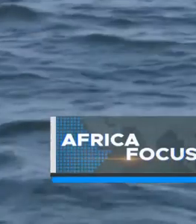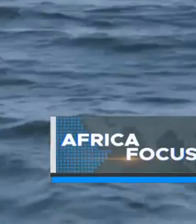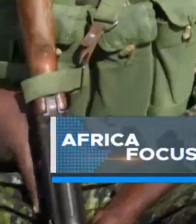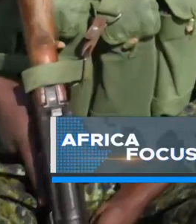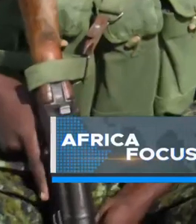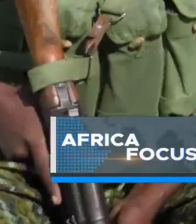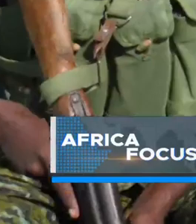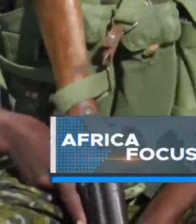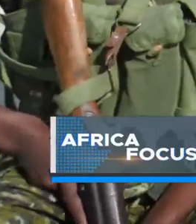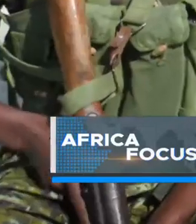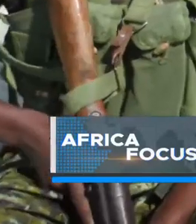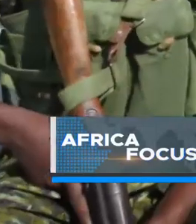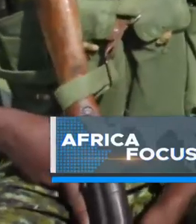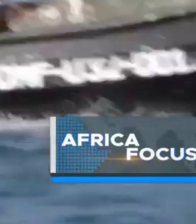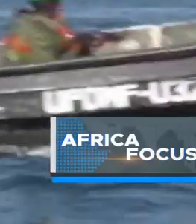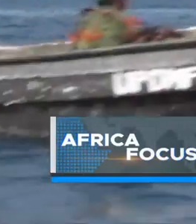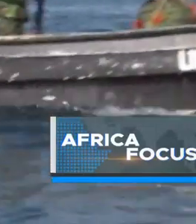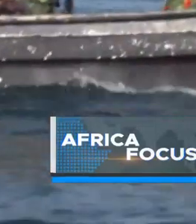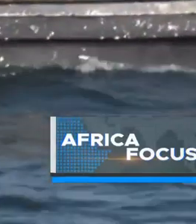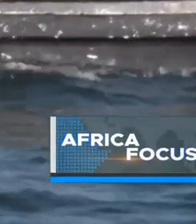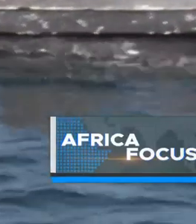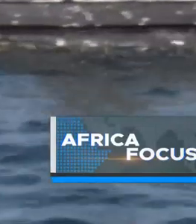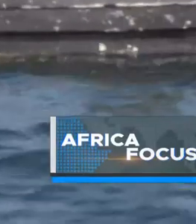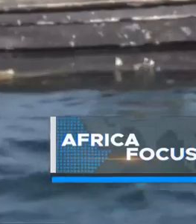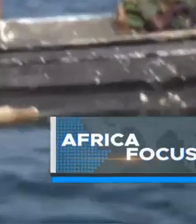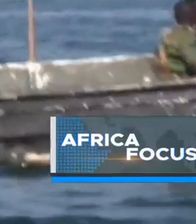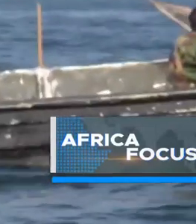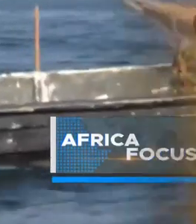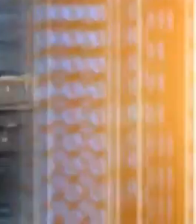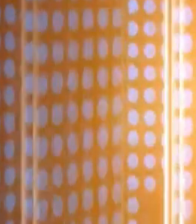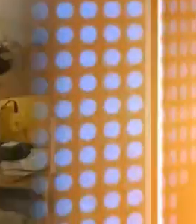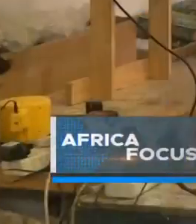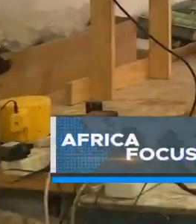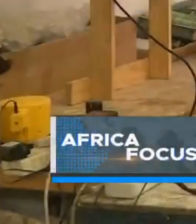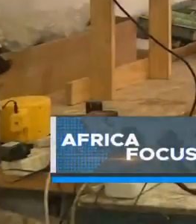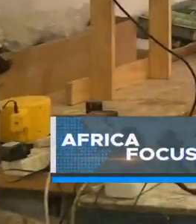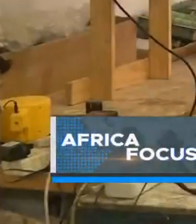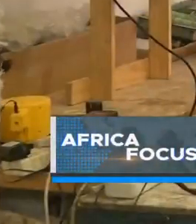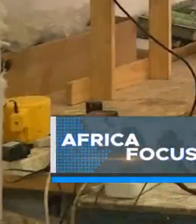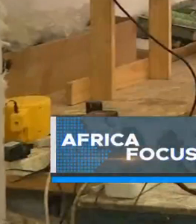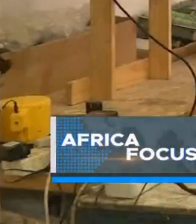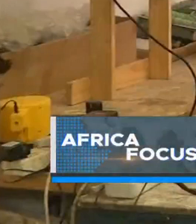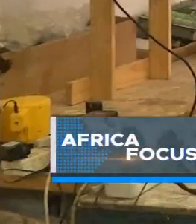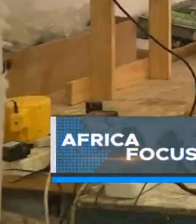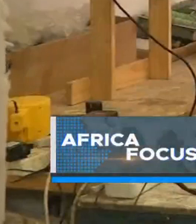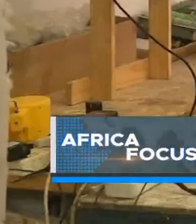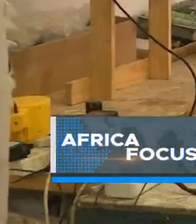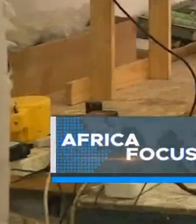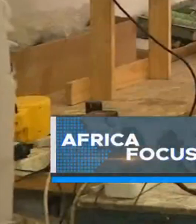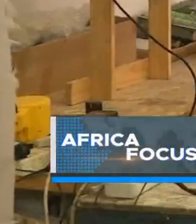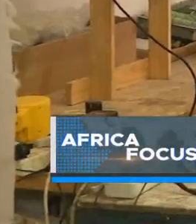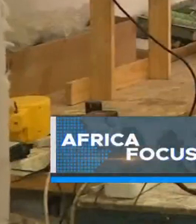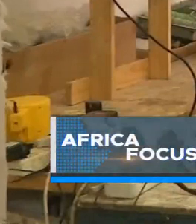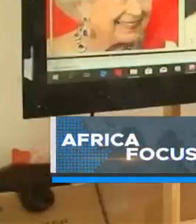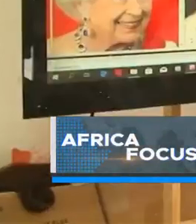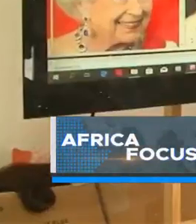The Ugandan government clamps down on illegal fishing on its territorial waters. A South African sculptor waxes